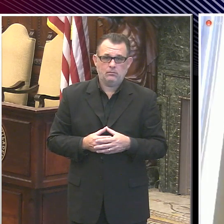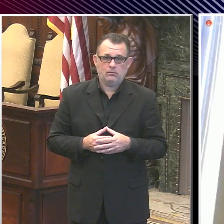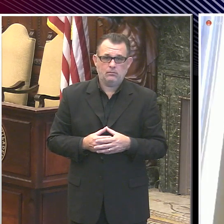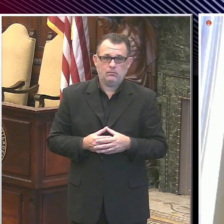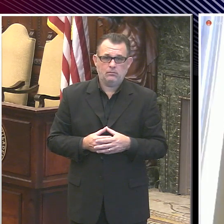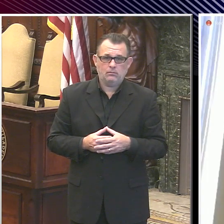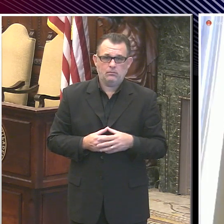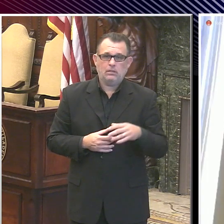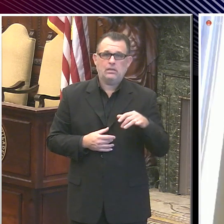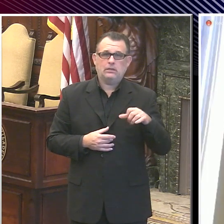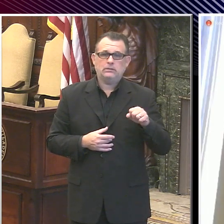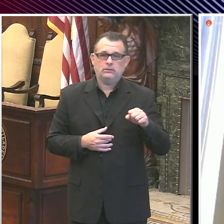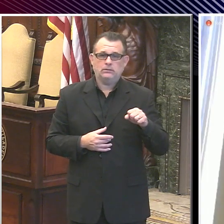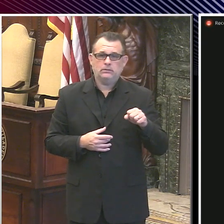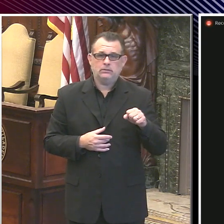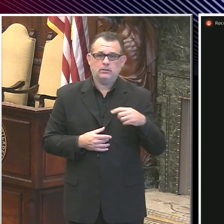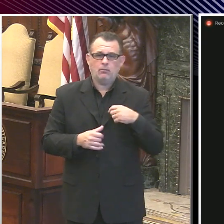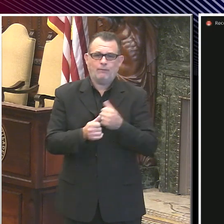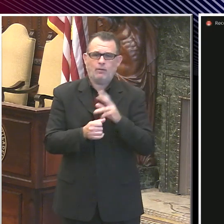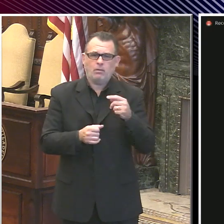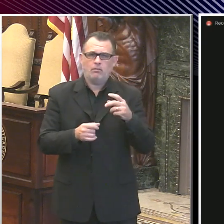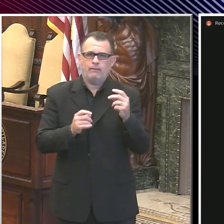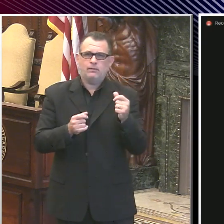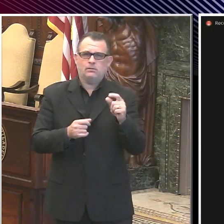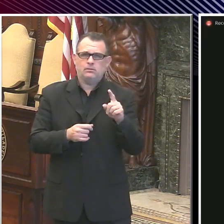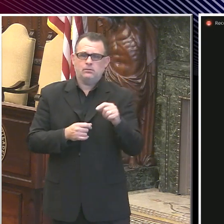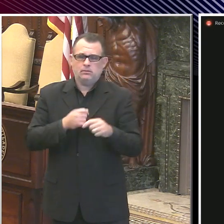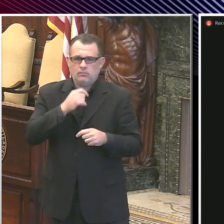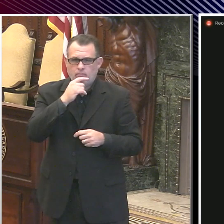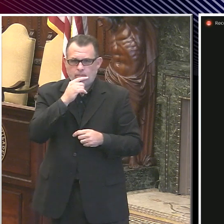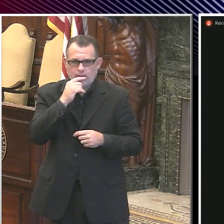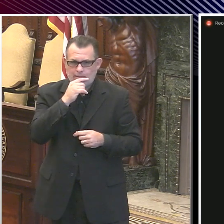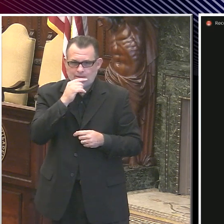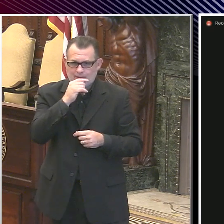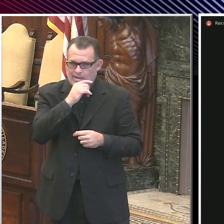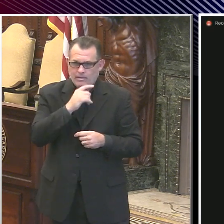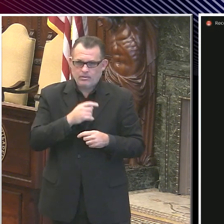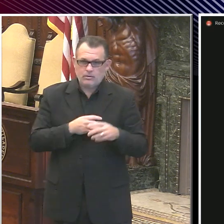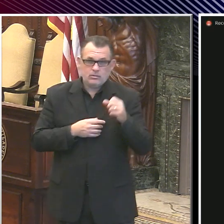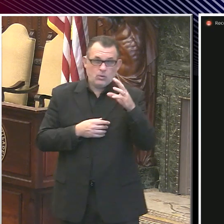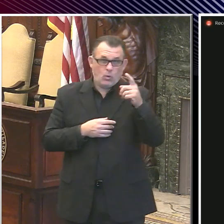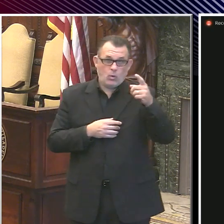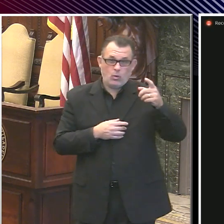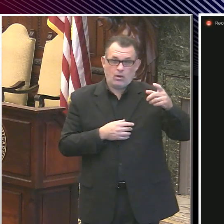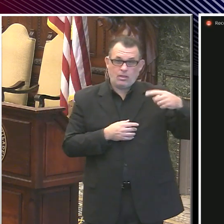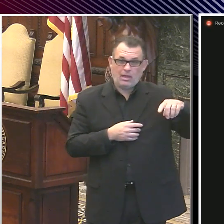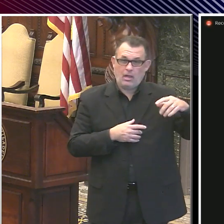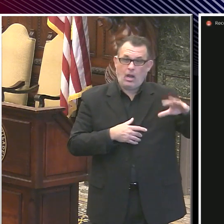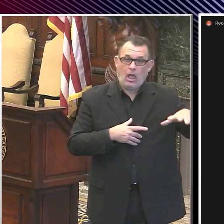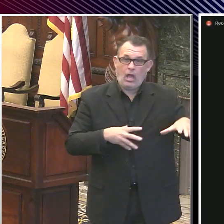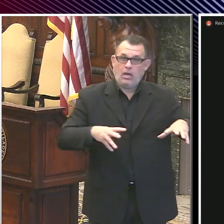Yeah, I just wanted to follow up quickly. So they haven't said yes